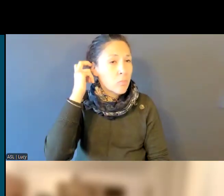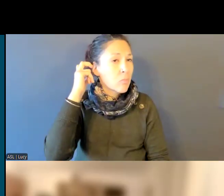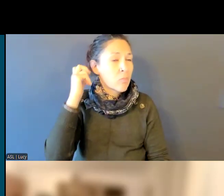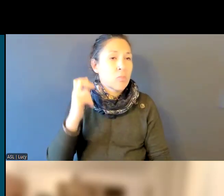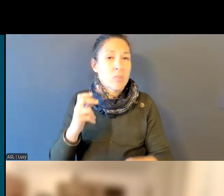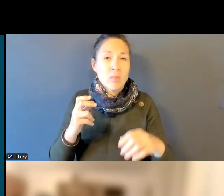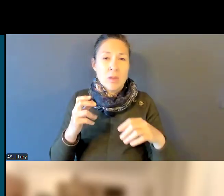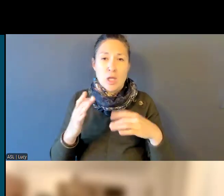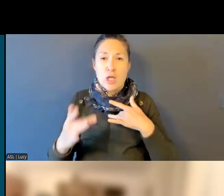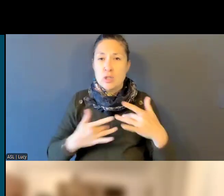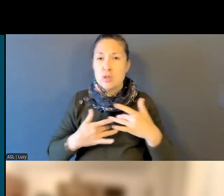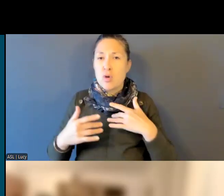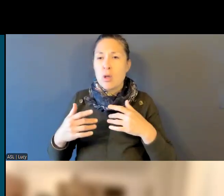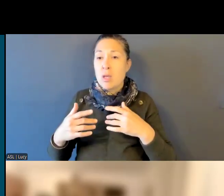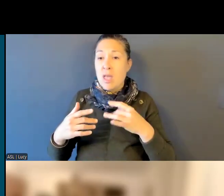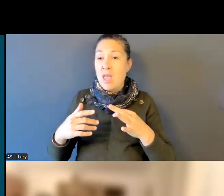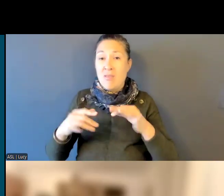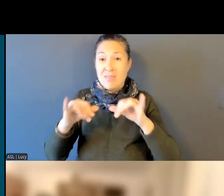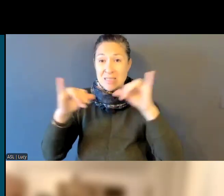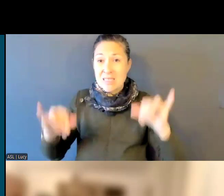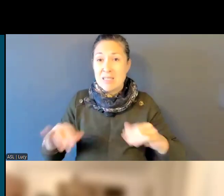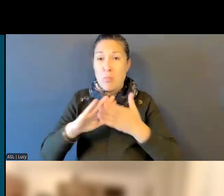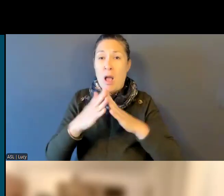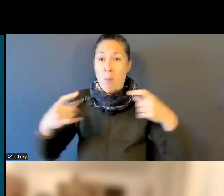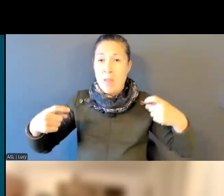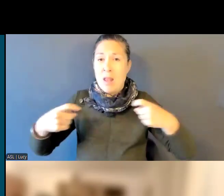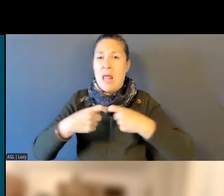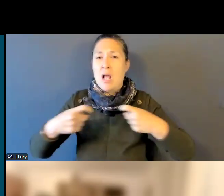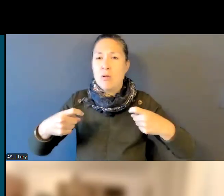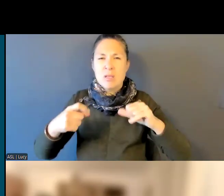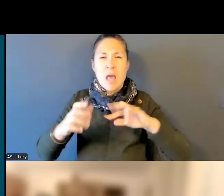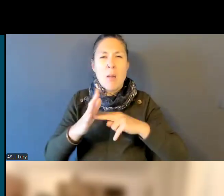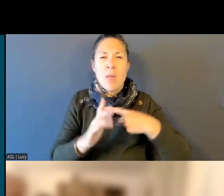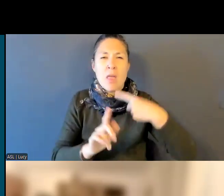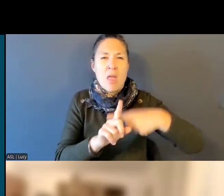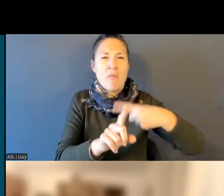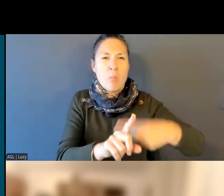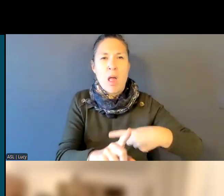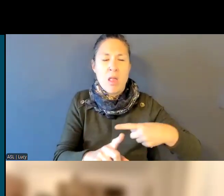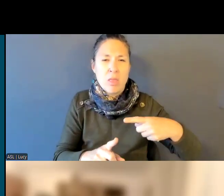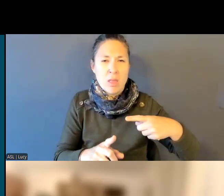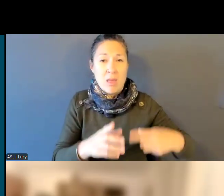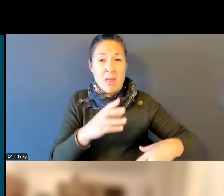electrification in particular, and what that means on a monthly basis for